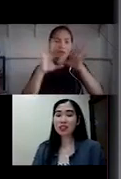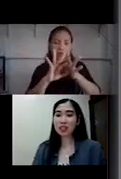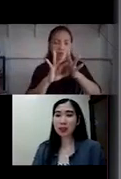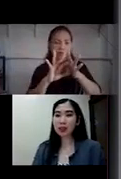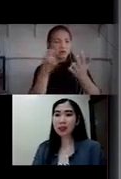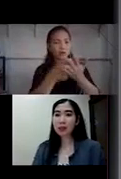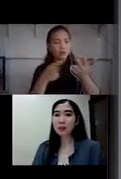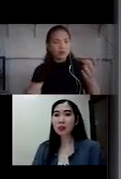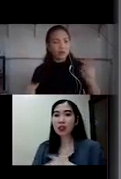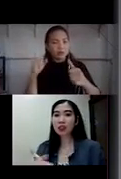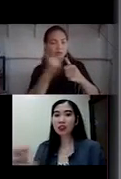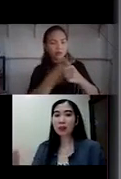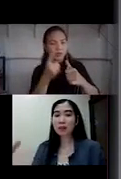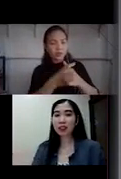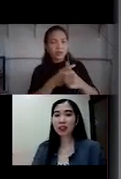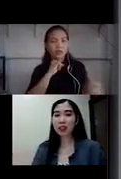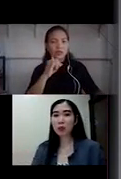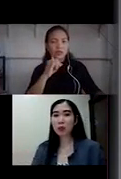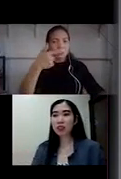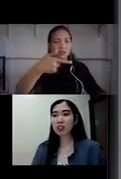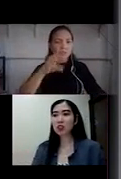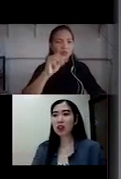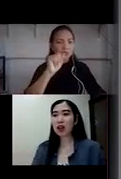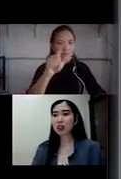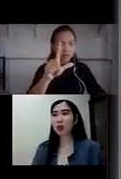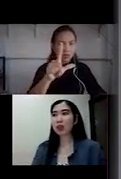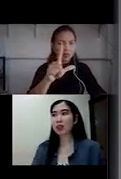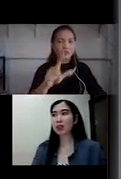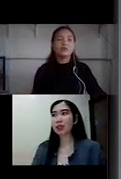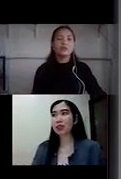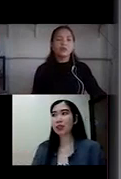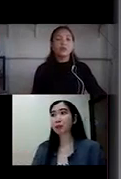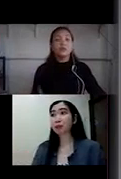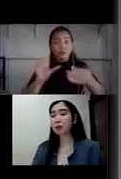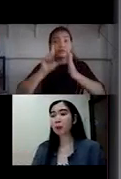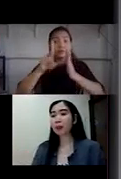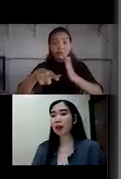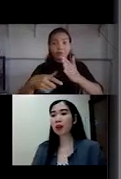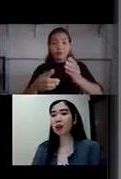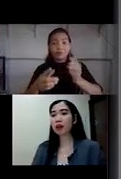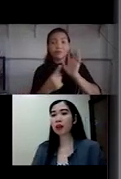the Gmail. So later on, papakita ko po sa inyo yung actual niya na